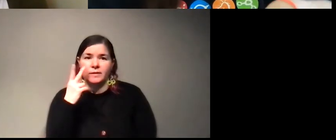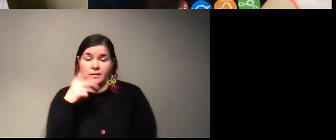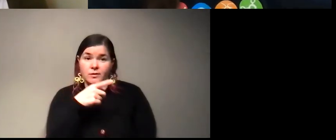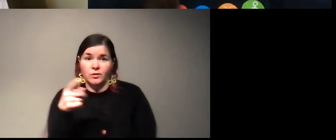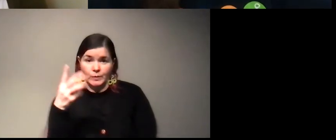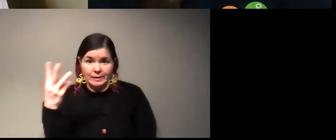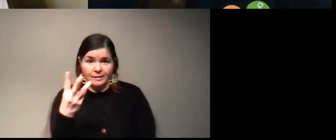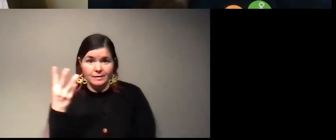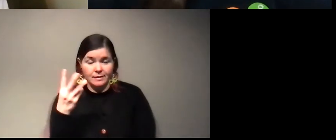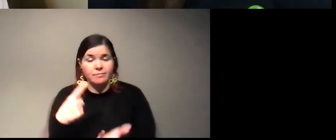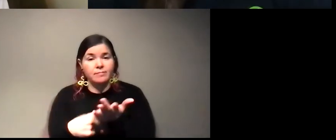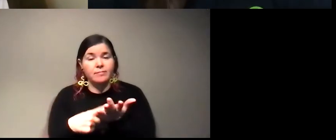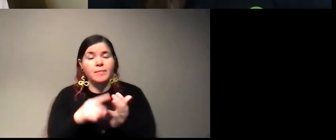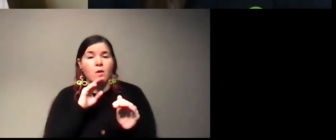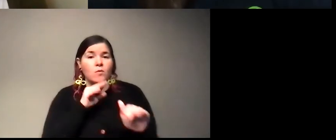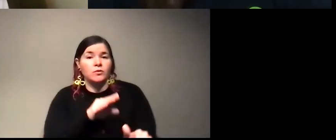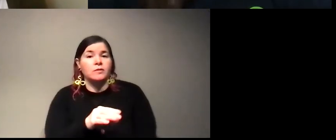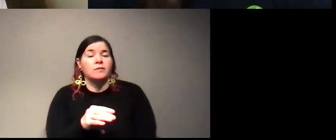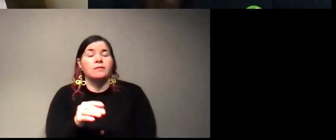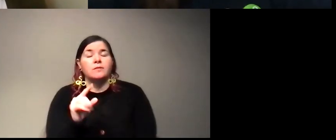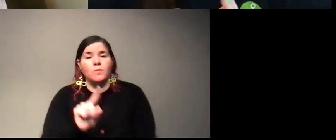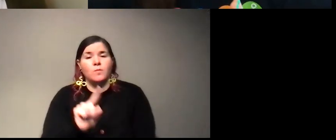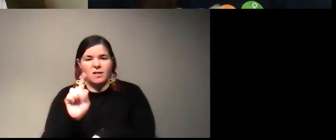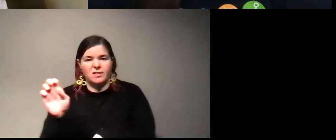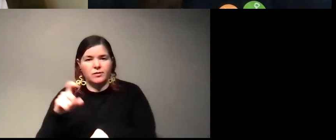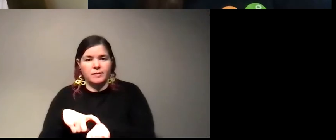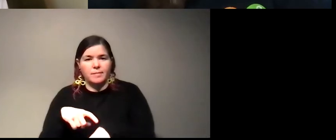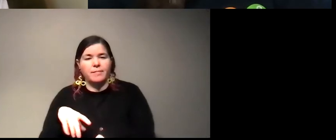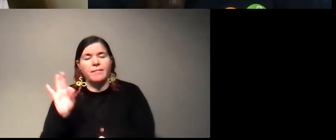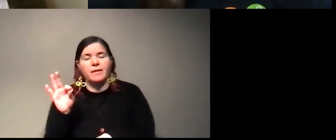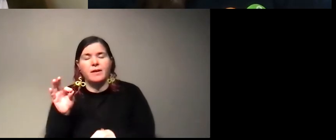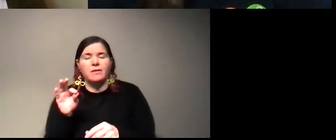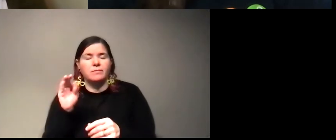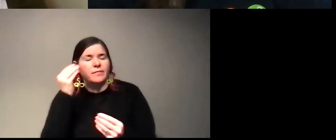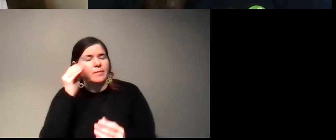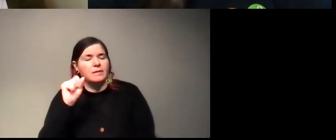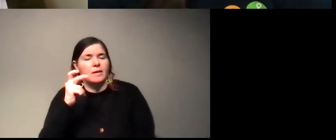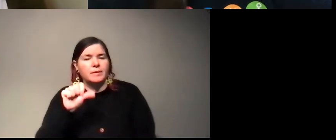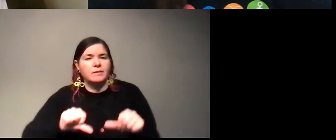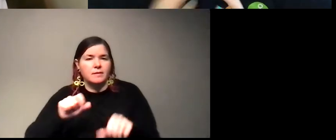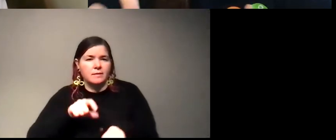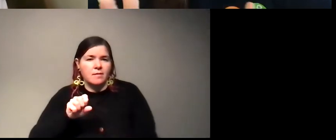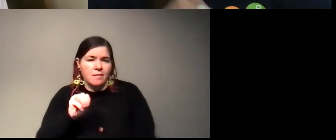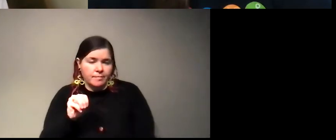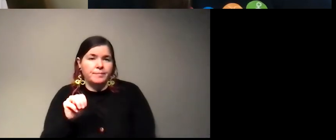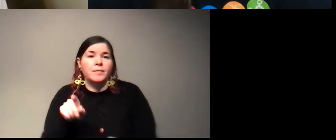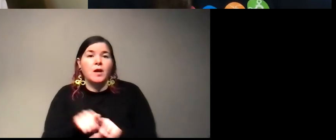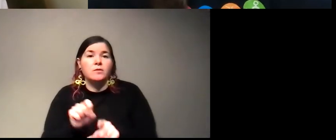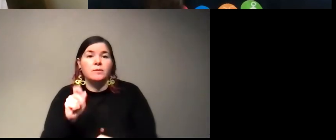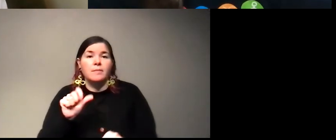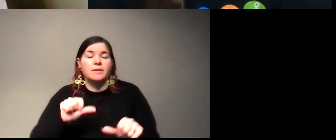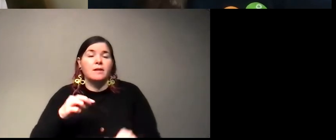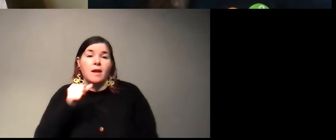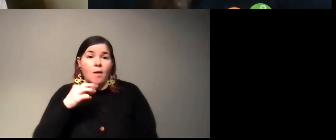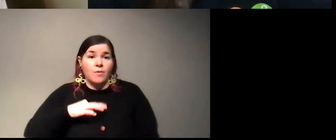on Wednesday to talk about the ocean at 1 p.m. Eastern. You can find out all the information at skypeascientist.com. Also, Skype a Scientist is a